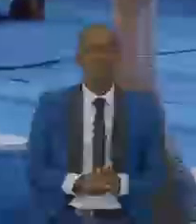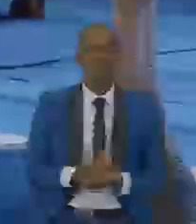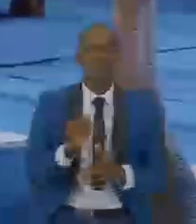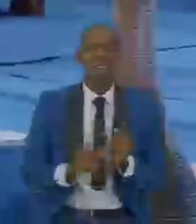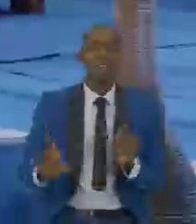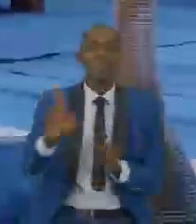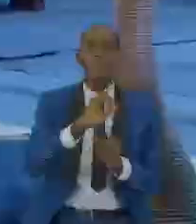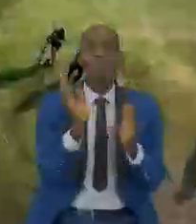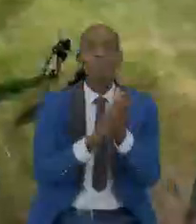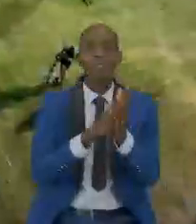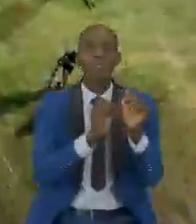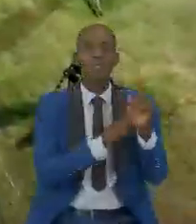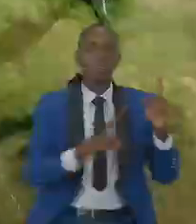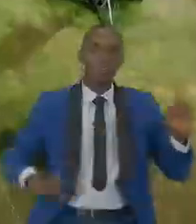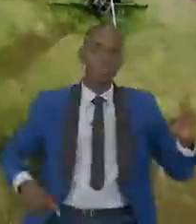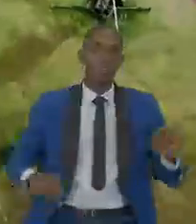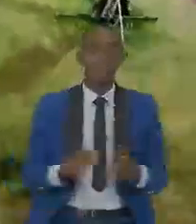Everybody praise the Lord.